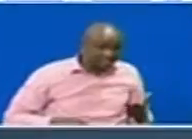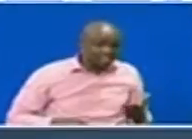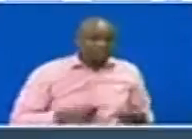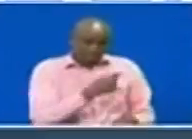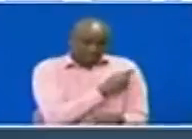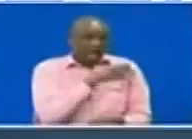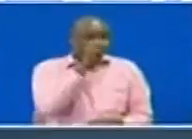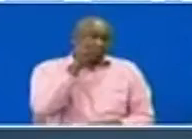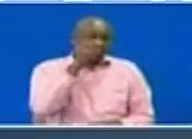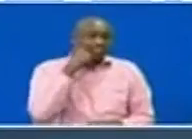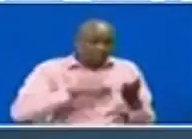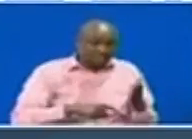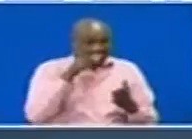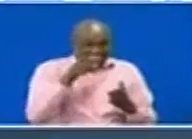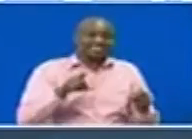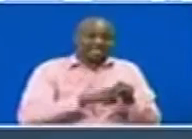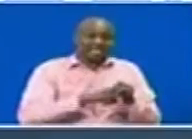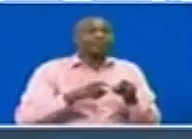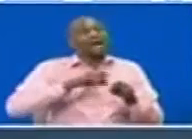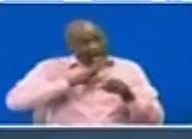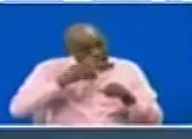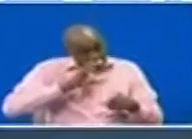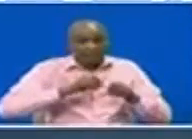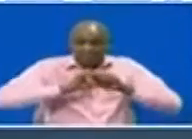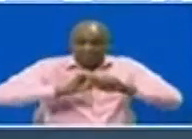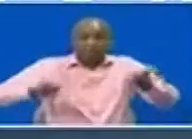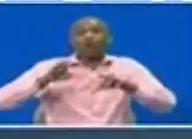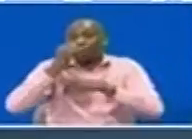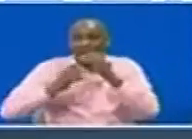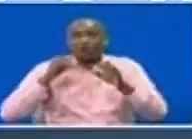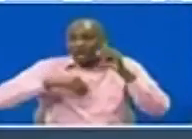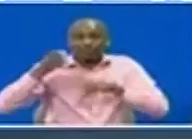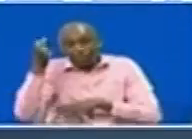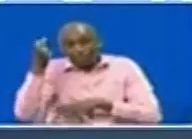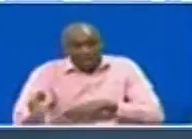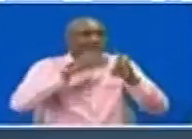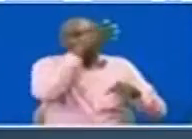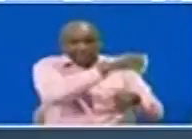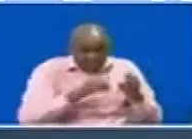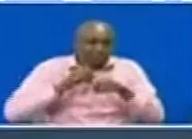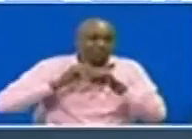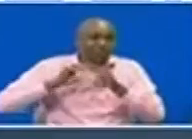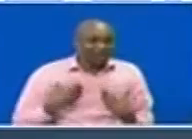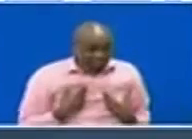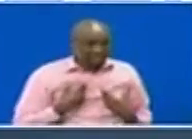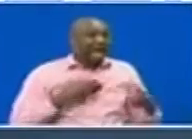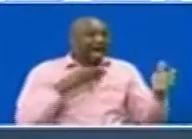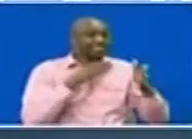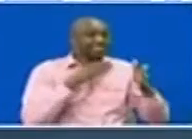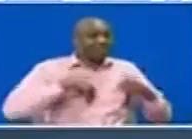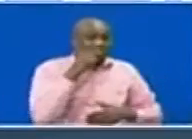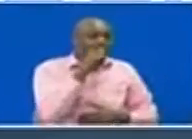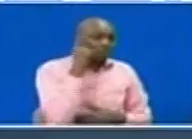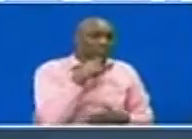Dr. Awiti says, is that corruption has been devolved to the counties. And we have an anti-corruption commission, for instance. The law